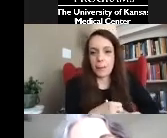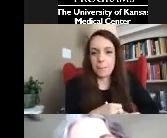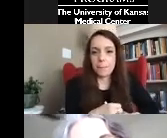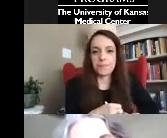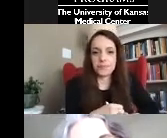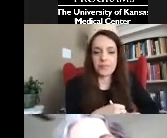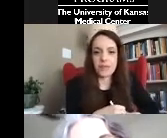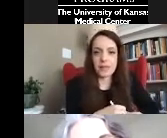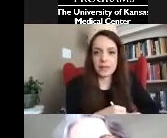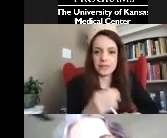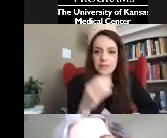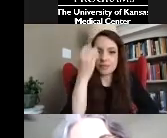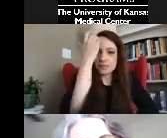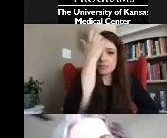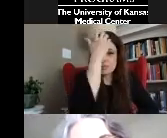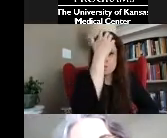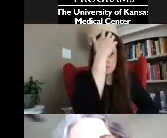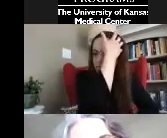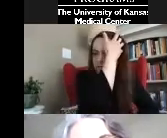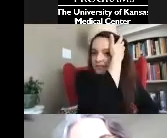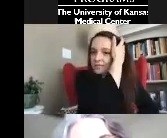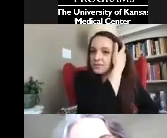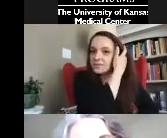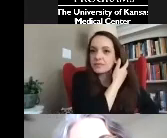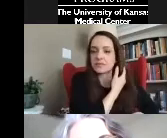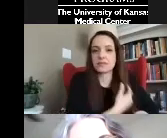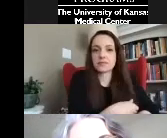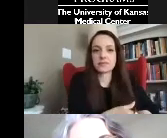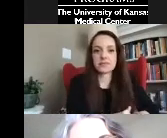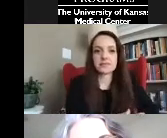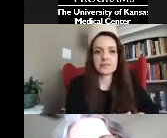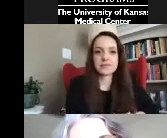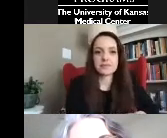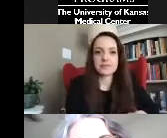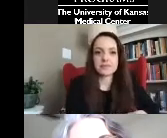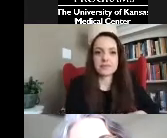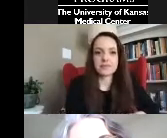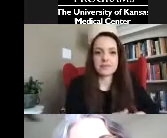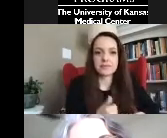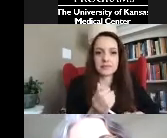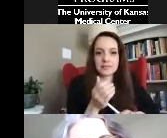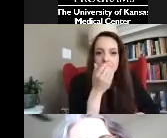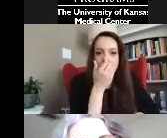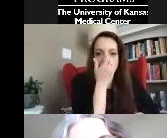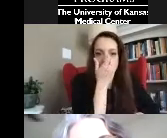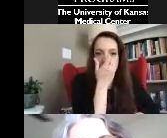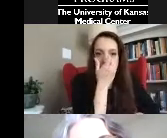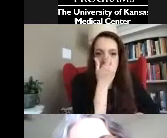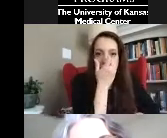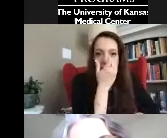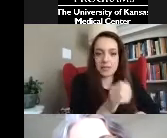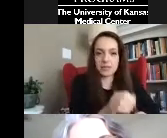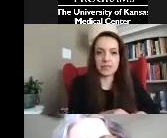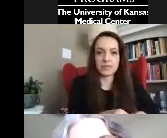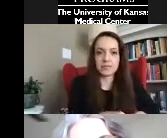of the members that are here that are from Peru and Ghana. But you know,